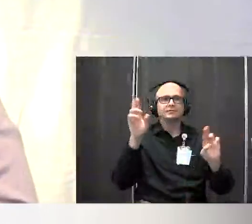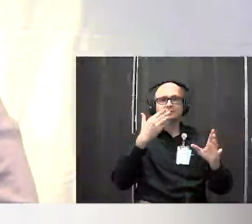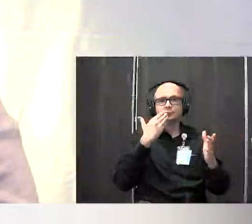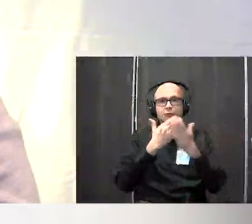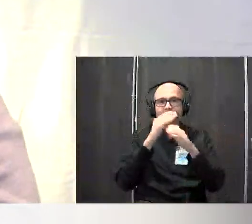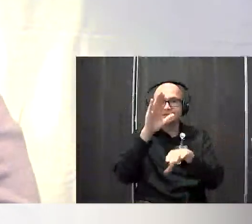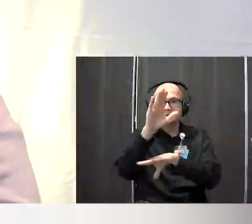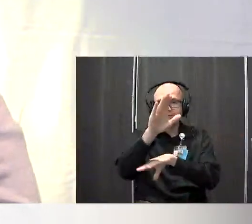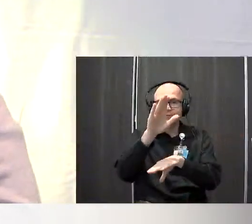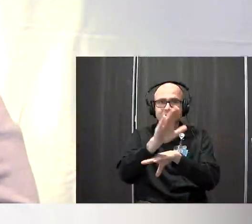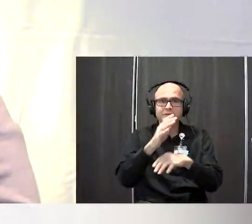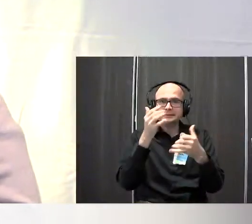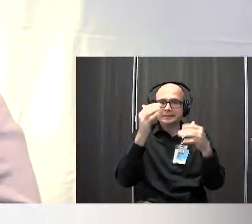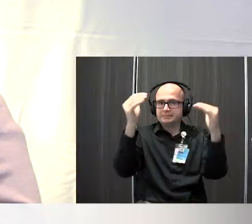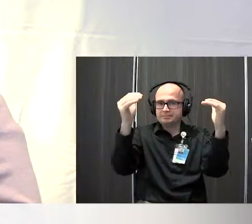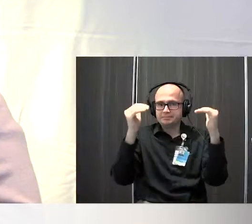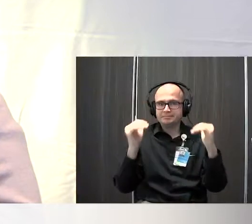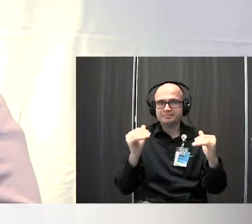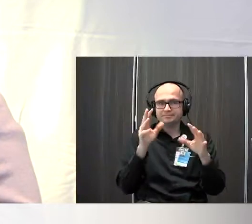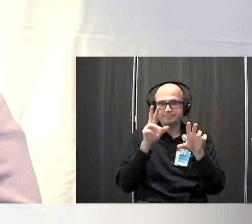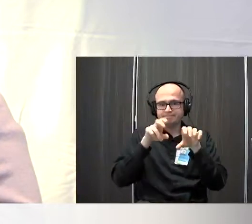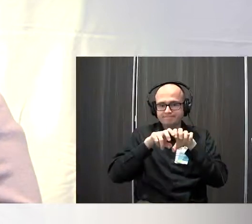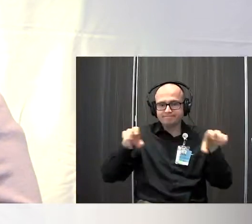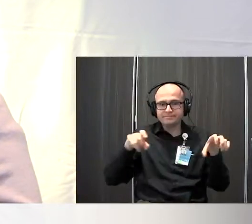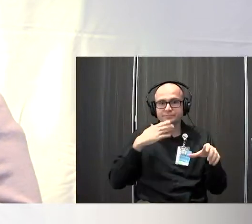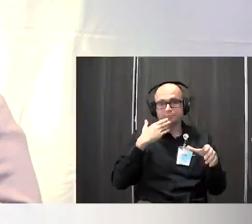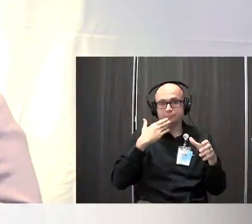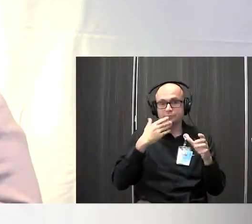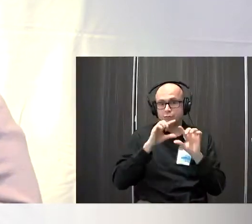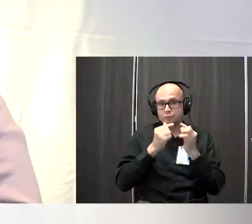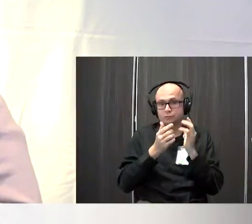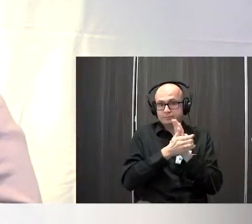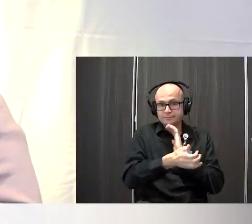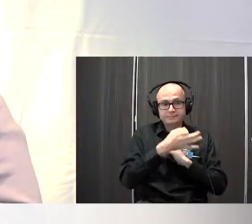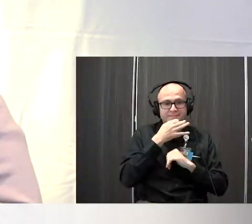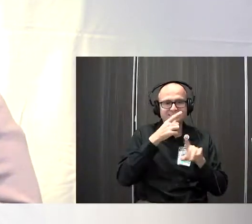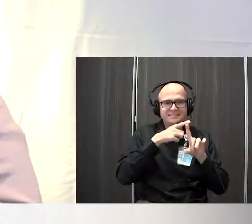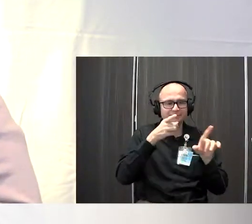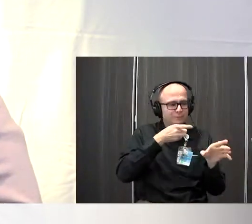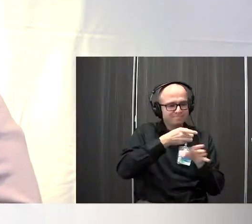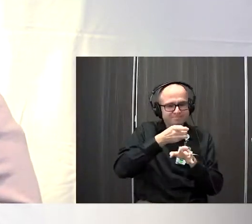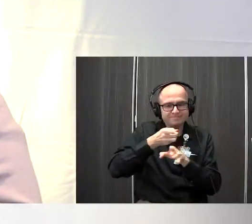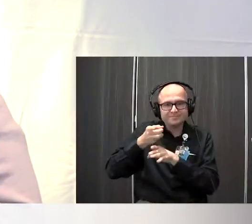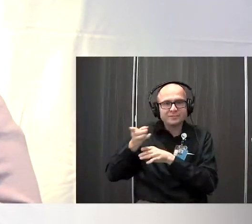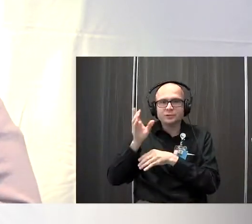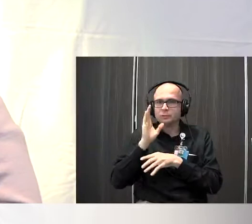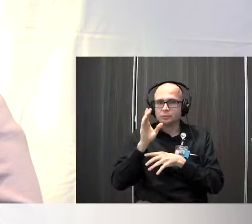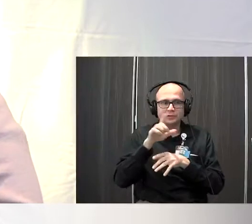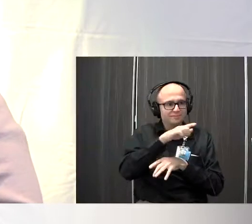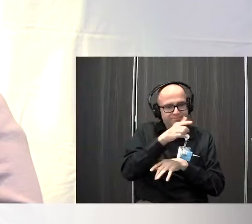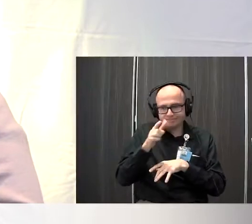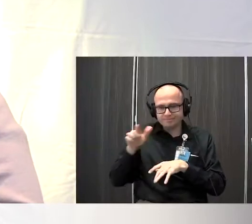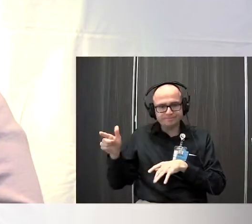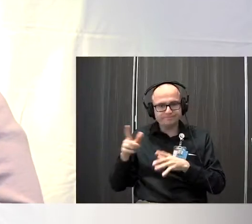Good afternoon. So we're moving on now to our next panel, which is a group of experts in various subspecialties, and they're each going to take a little bit of time